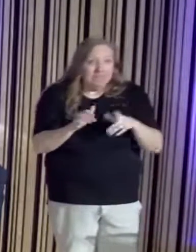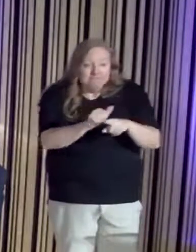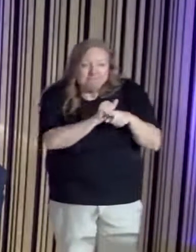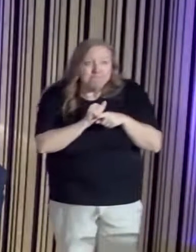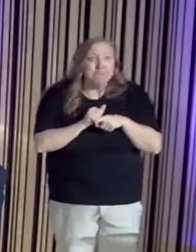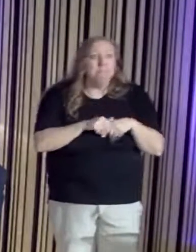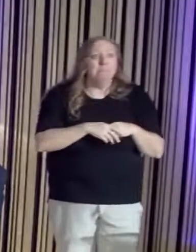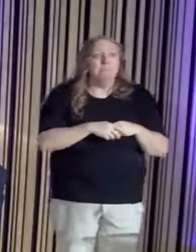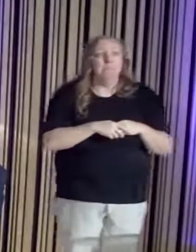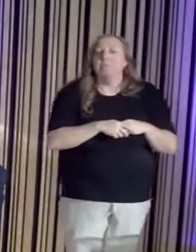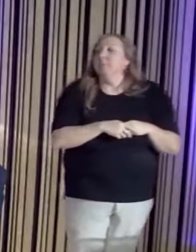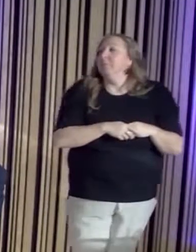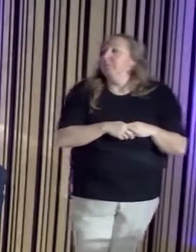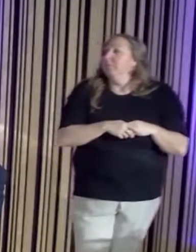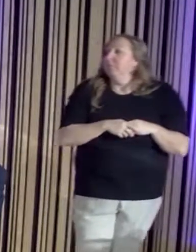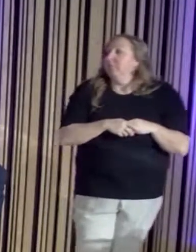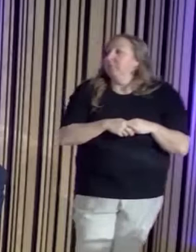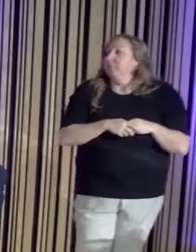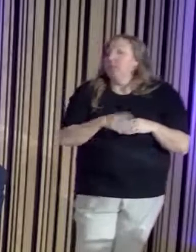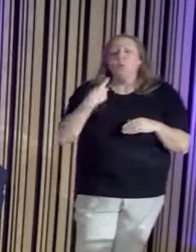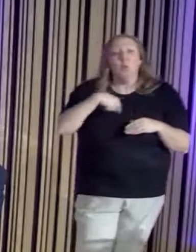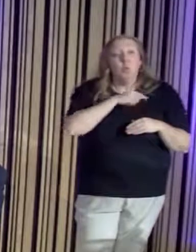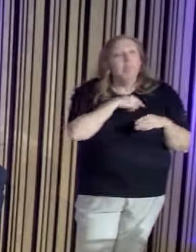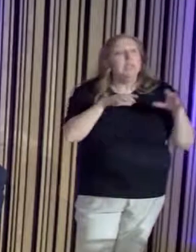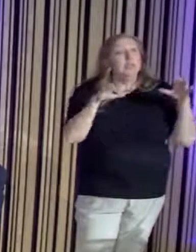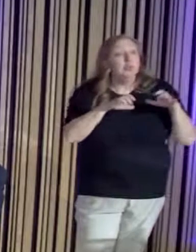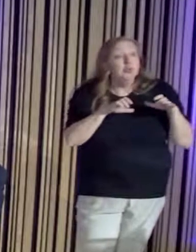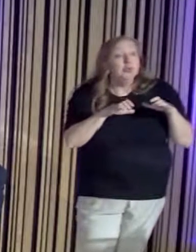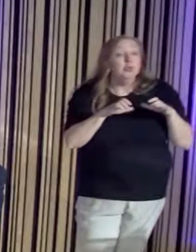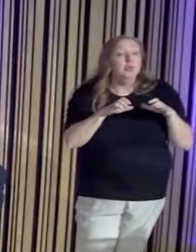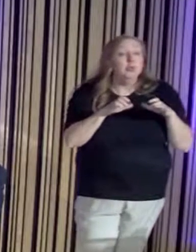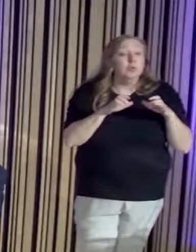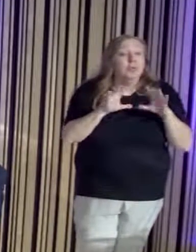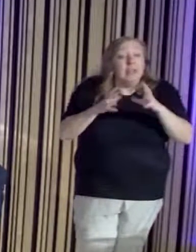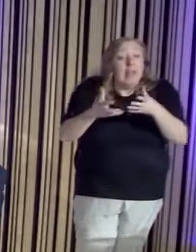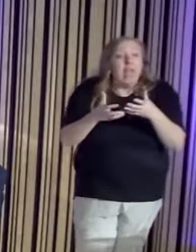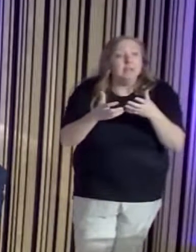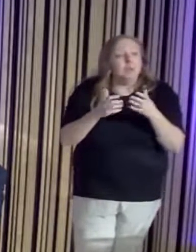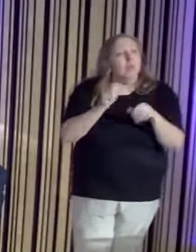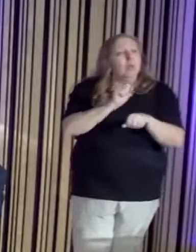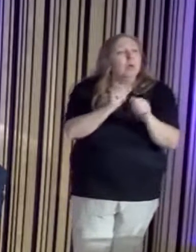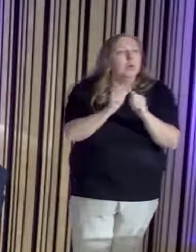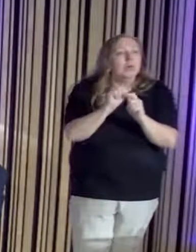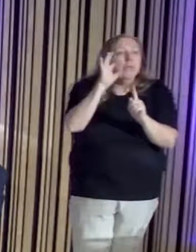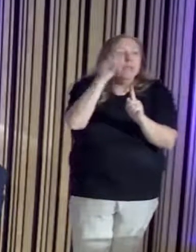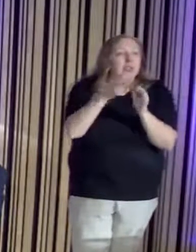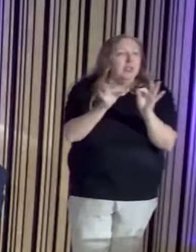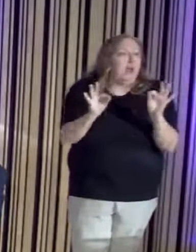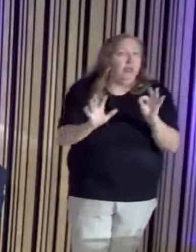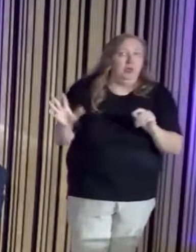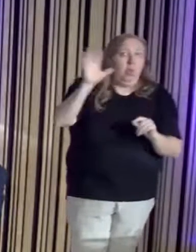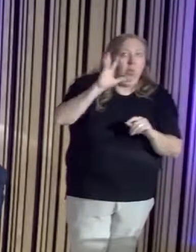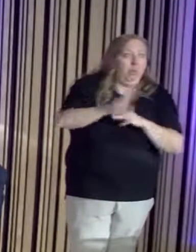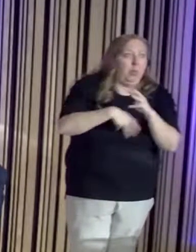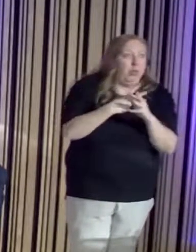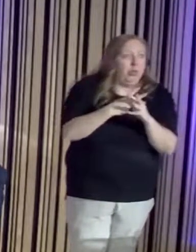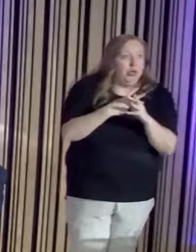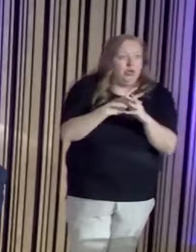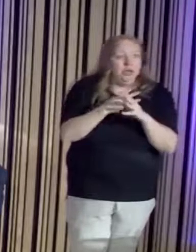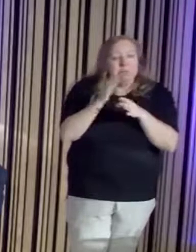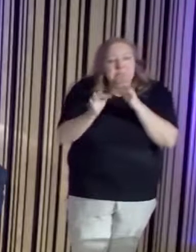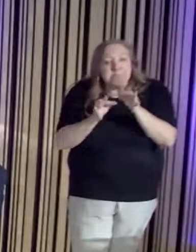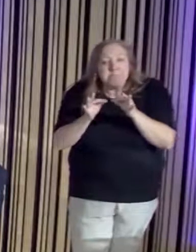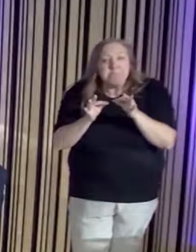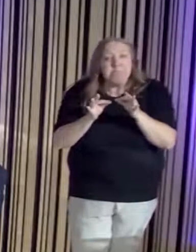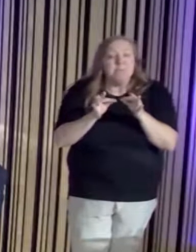so what we do today, we are small in Tara, so we do work on the French language over the world, and we give